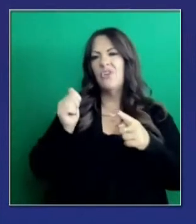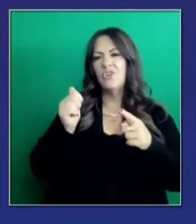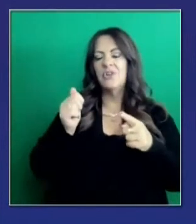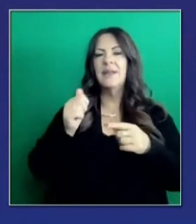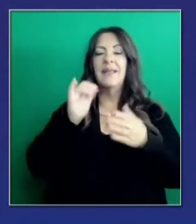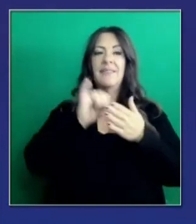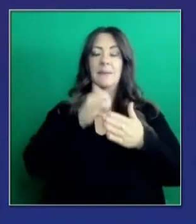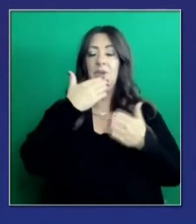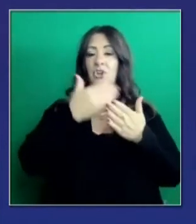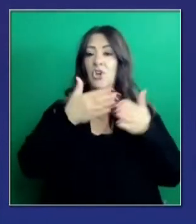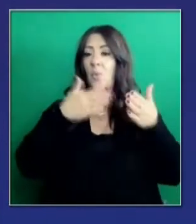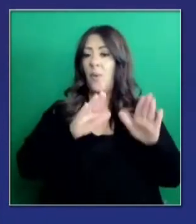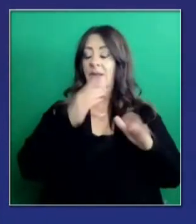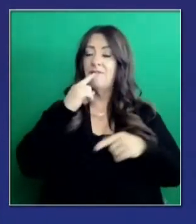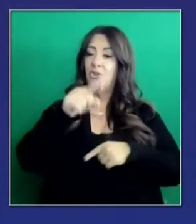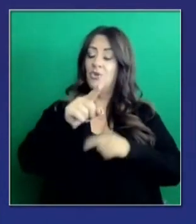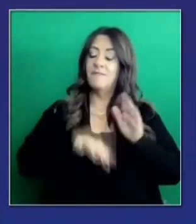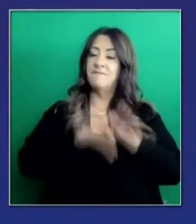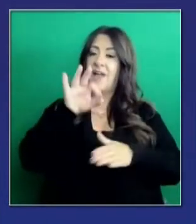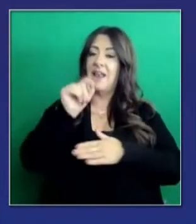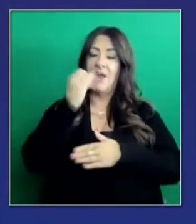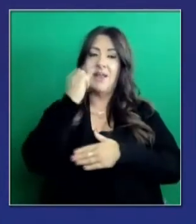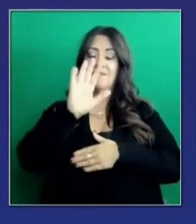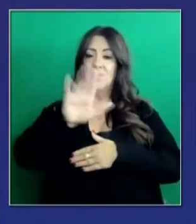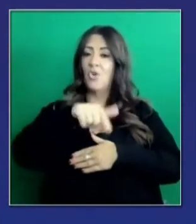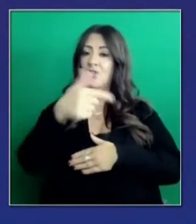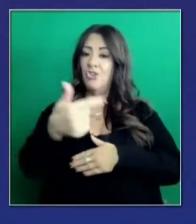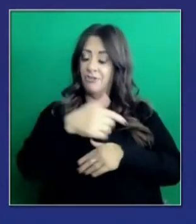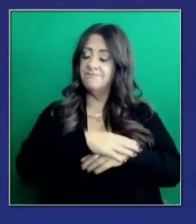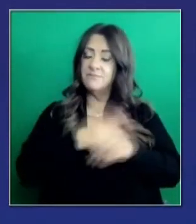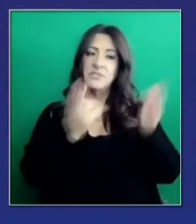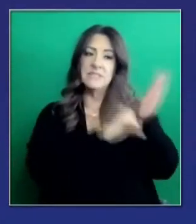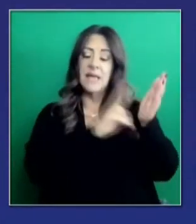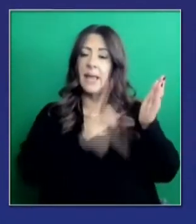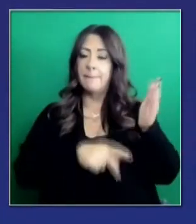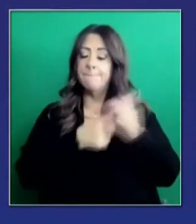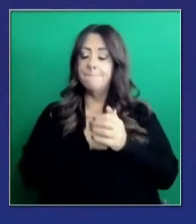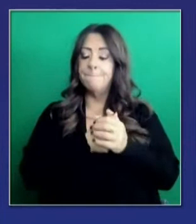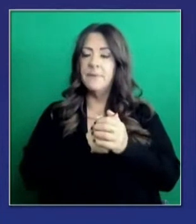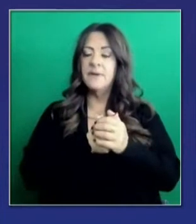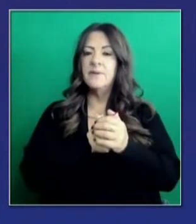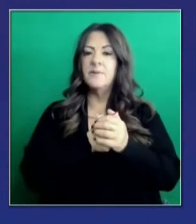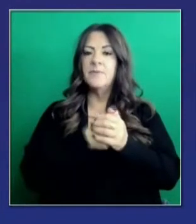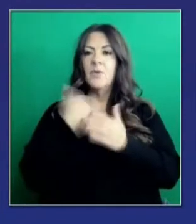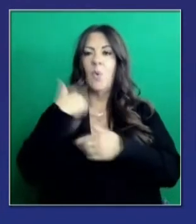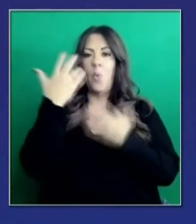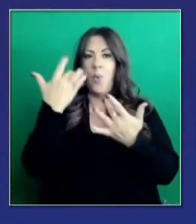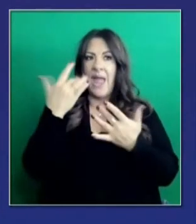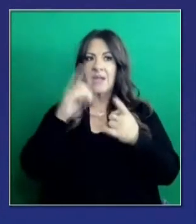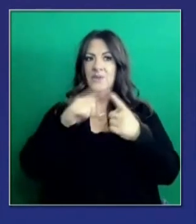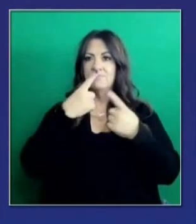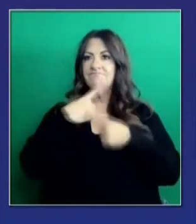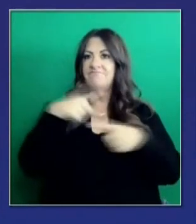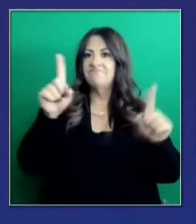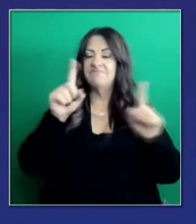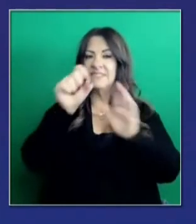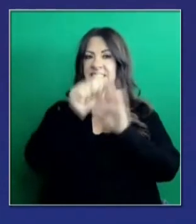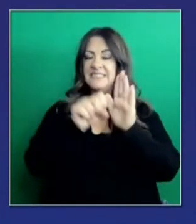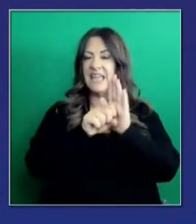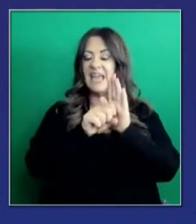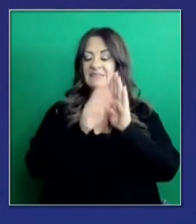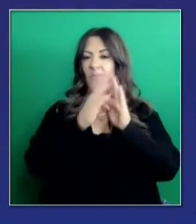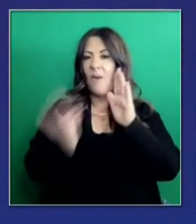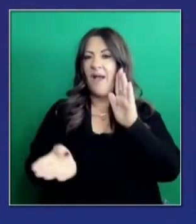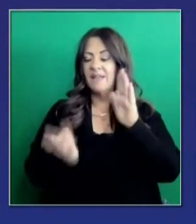vaccinated and how and where you can get vaccinated. So we're aiming for a statewide launch We picked LA, not a small county, and